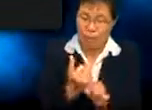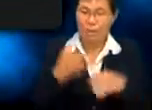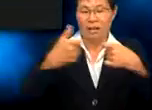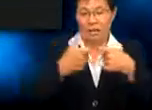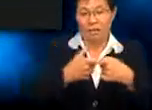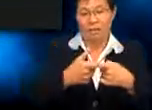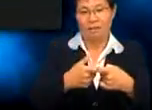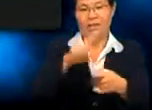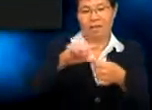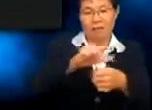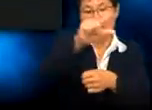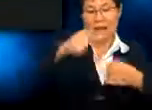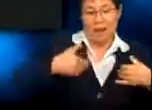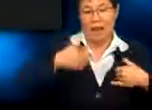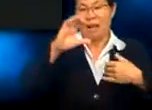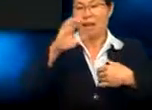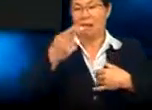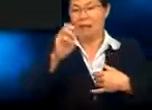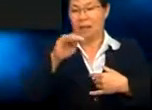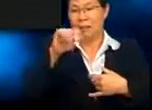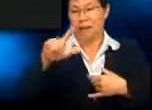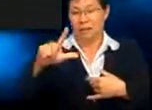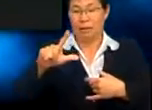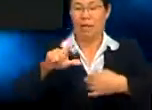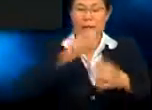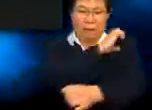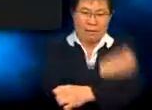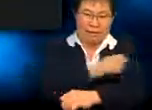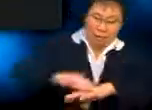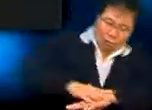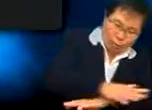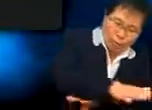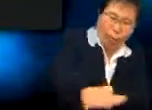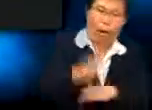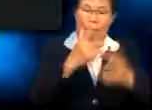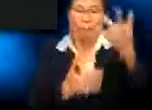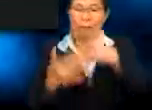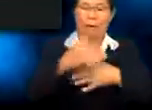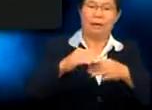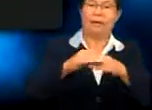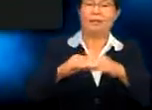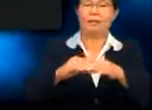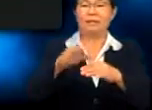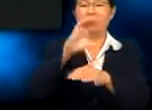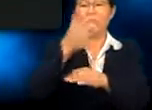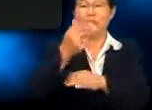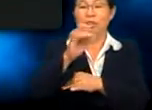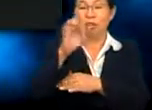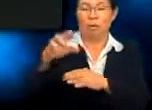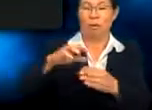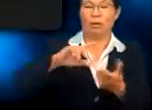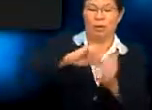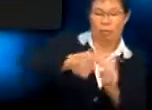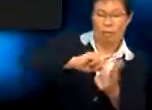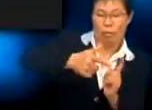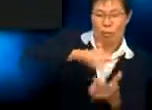Gas, which has chemical energy, is then sprayed into the burning chamber. The